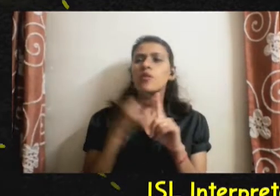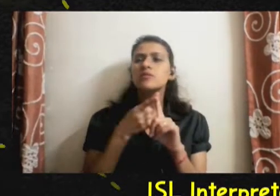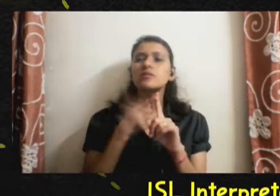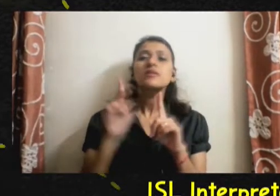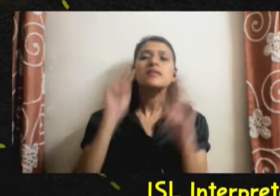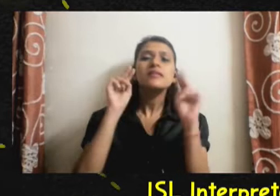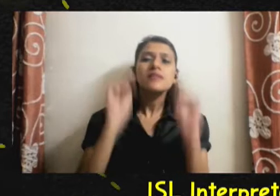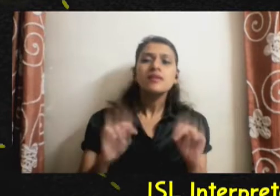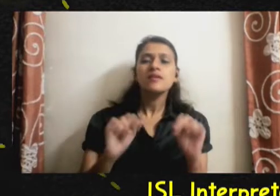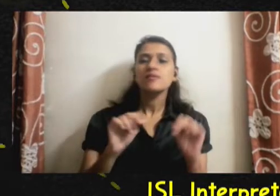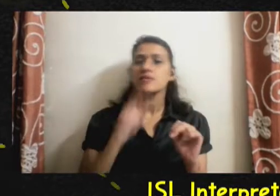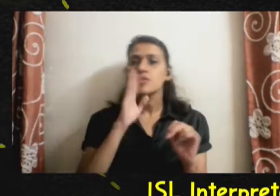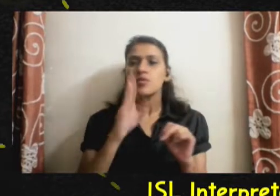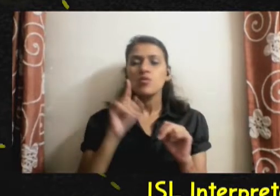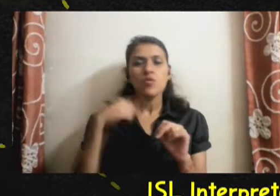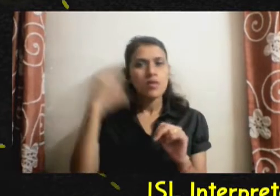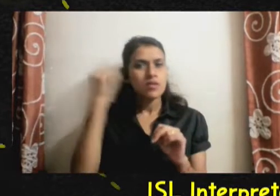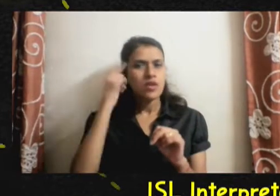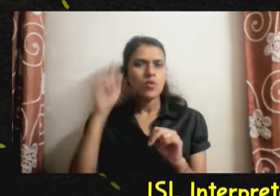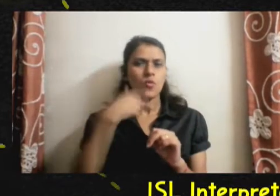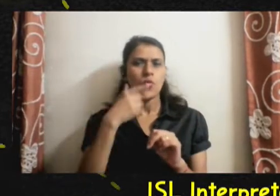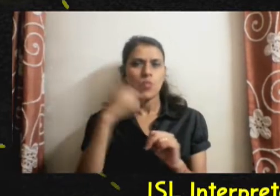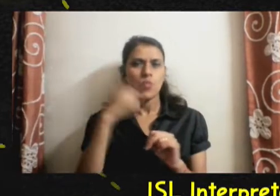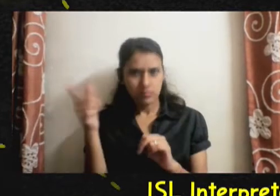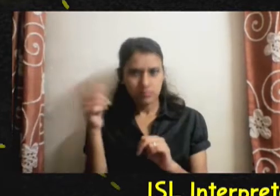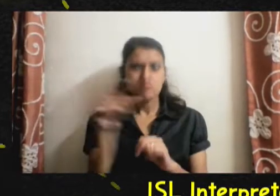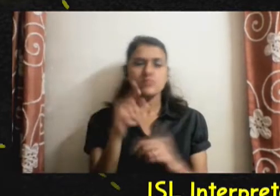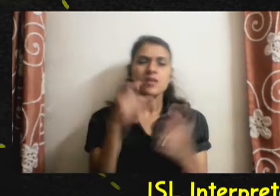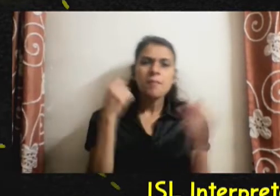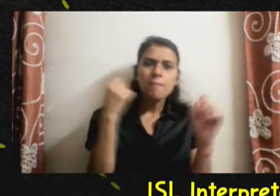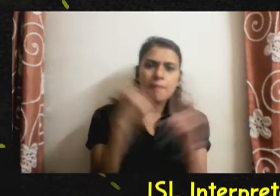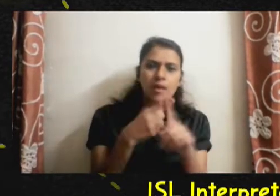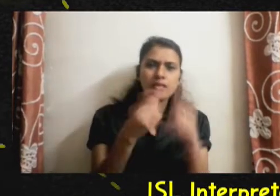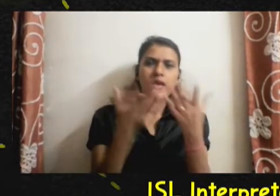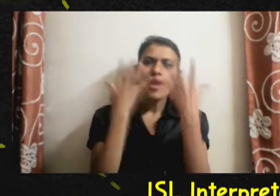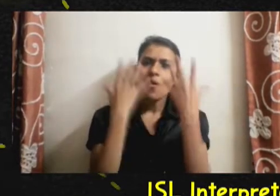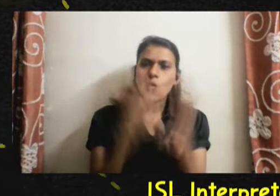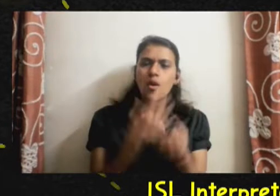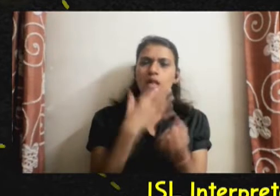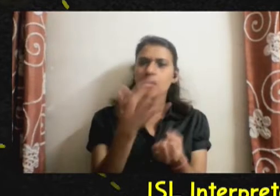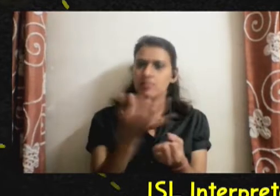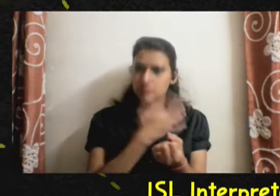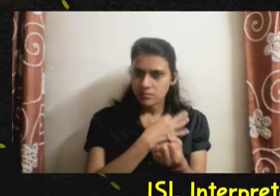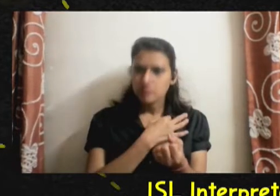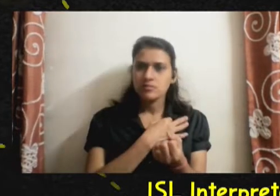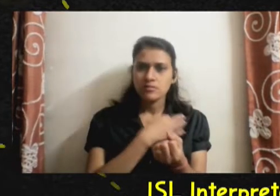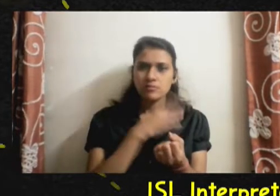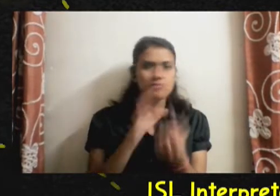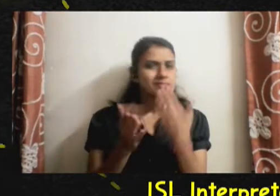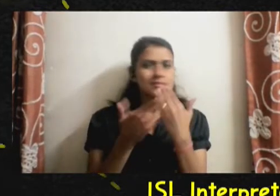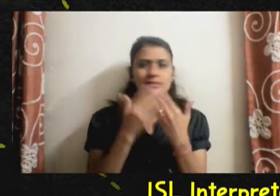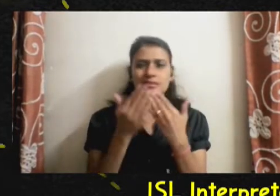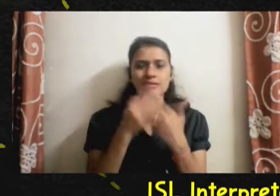as opposed to who do we think they are based on what they're asking. And the gap between that is not so easily